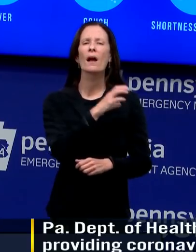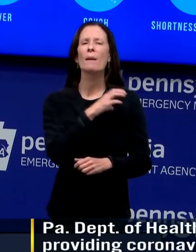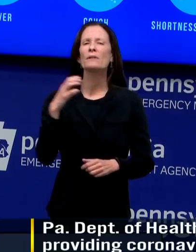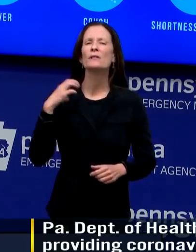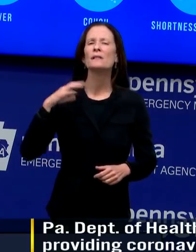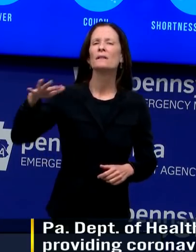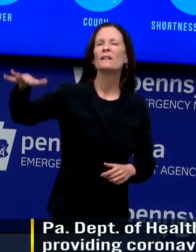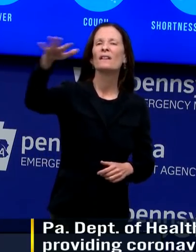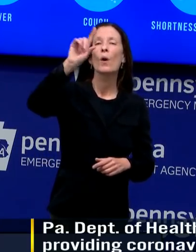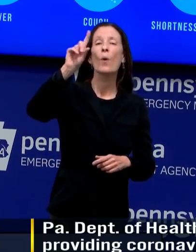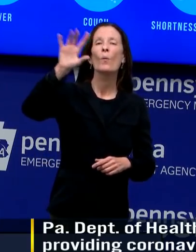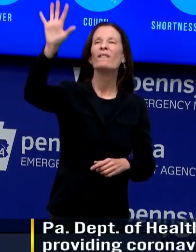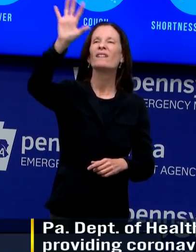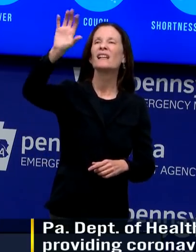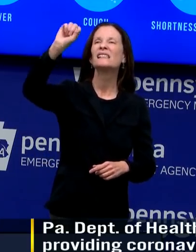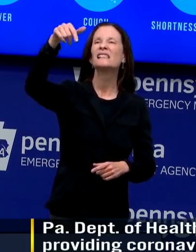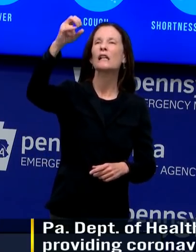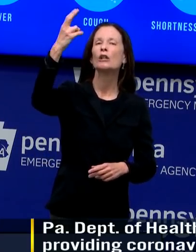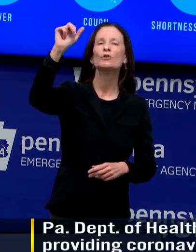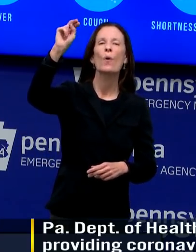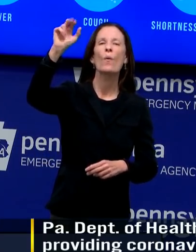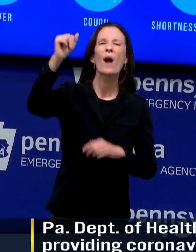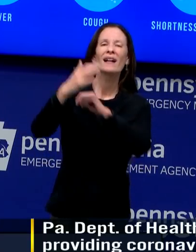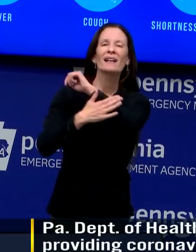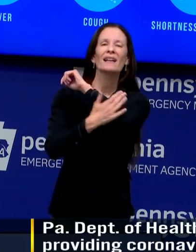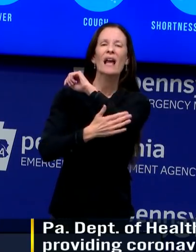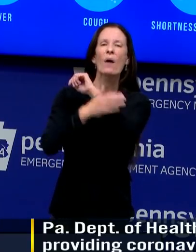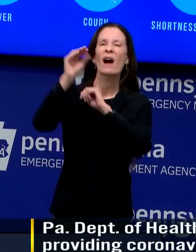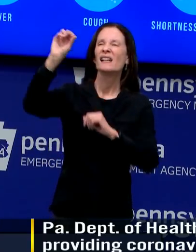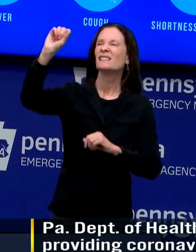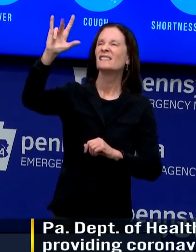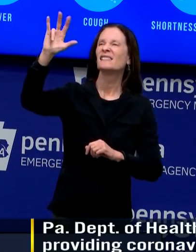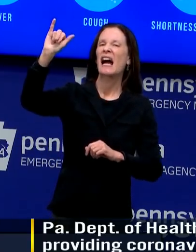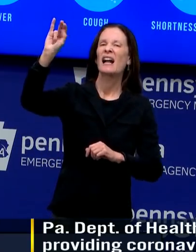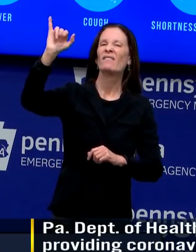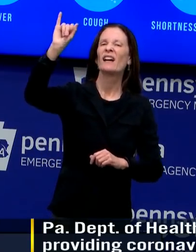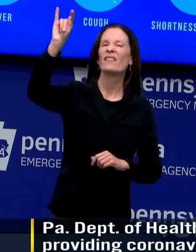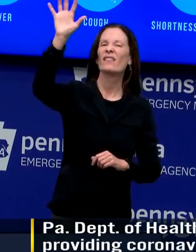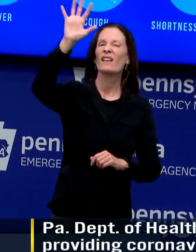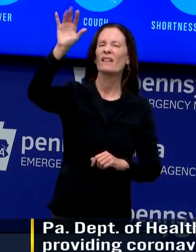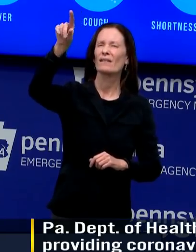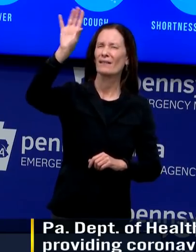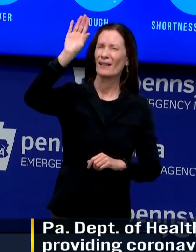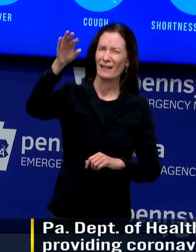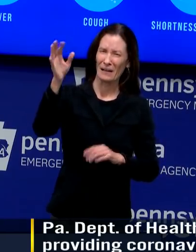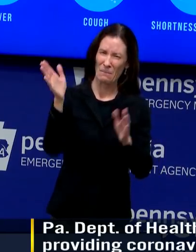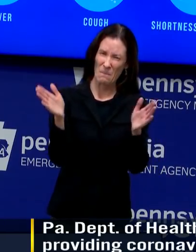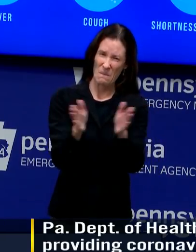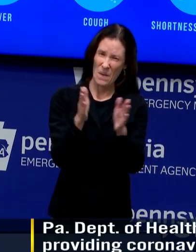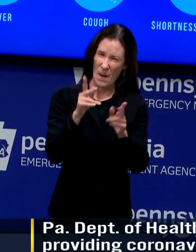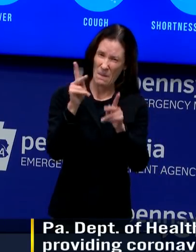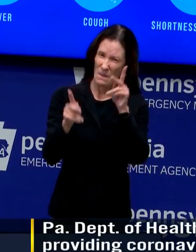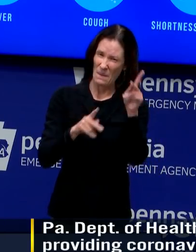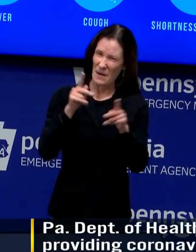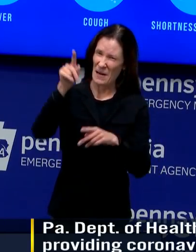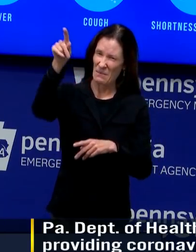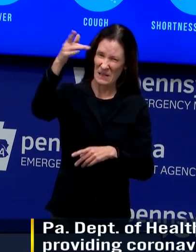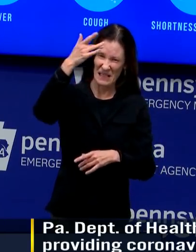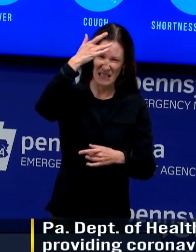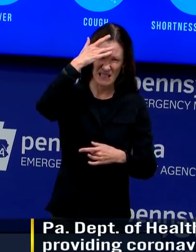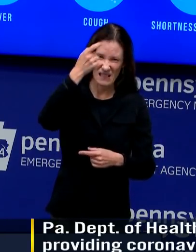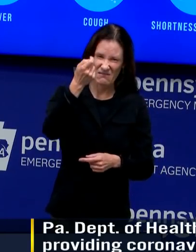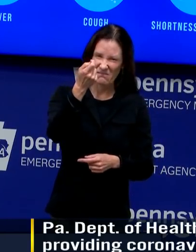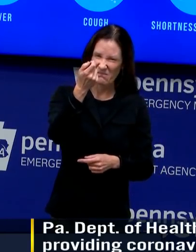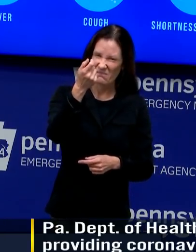few cases of COVID-19. Commissioners that are concerned that if they reopen before other counties, that people from